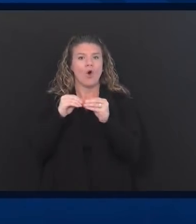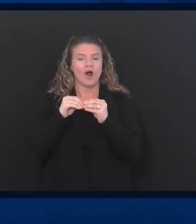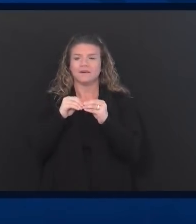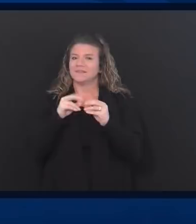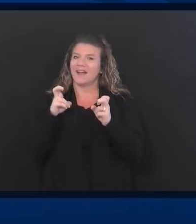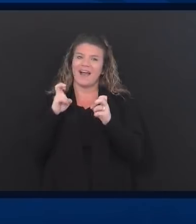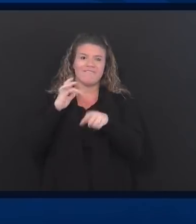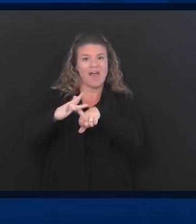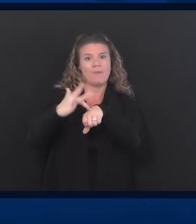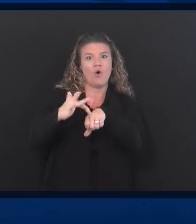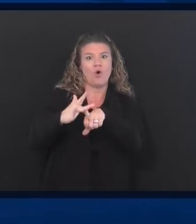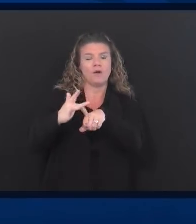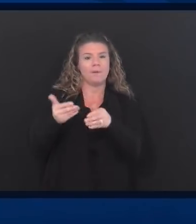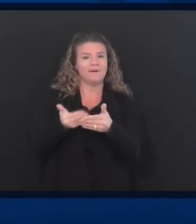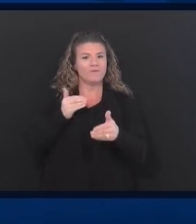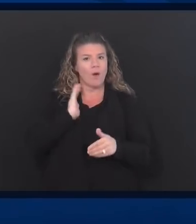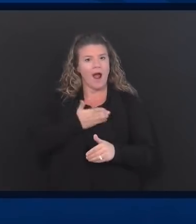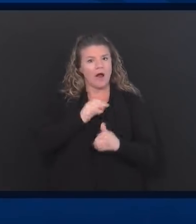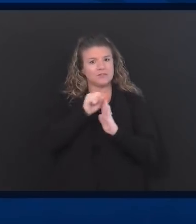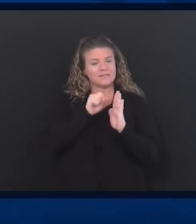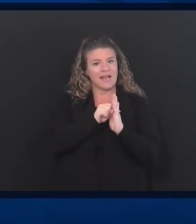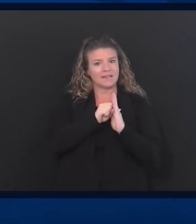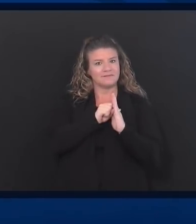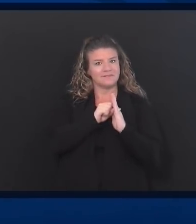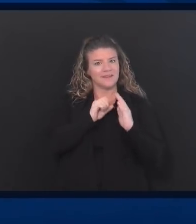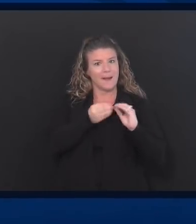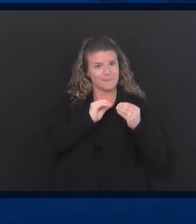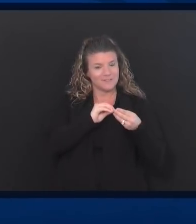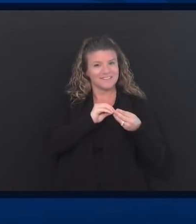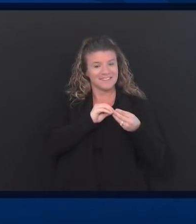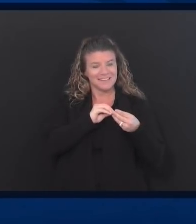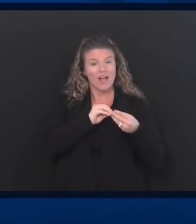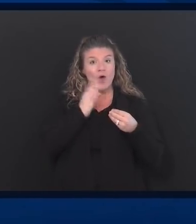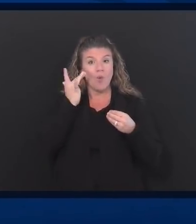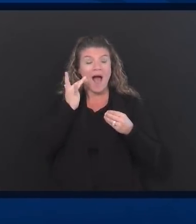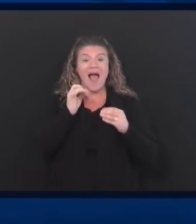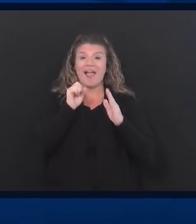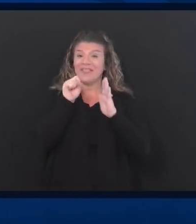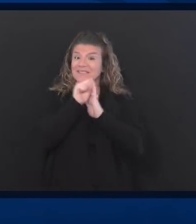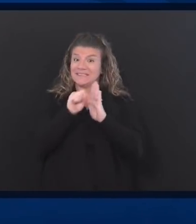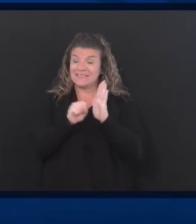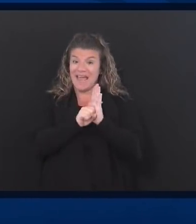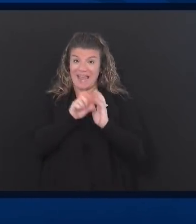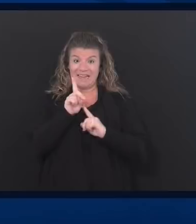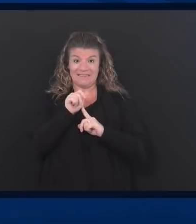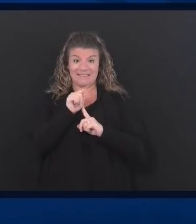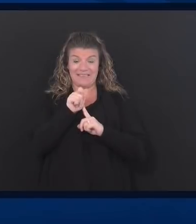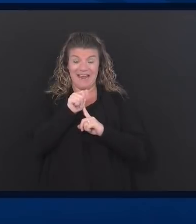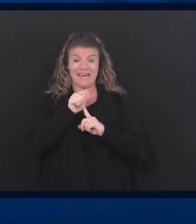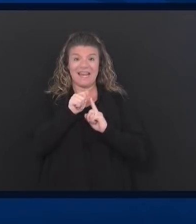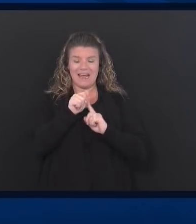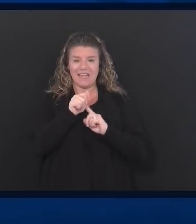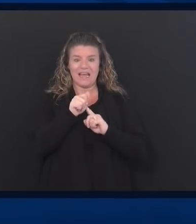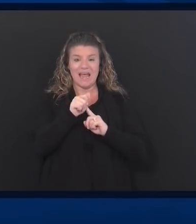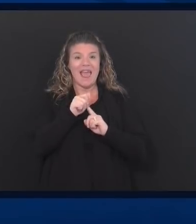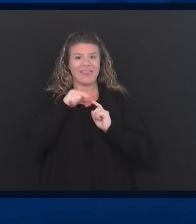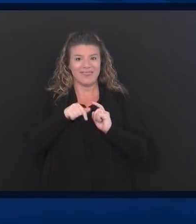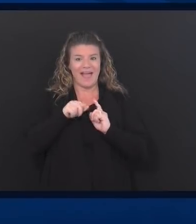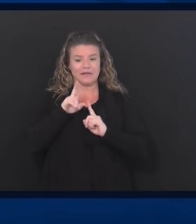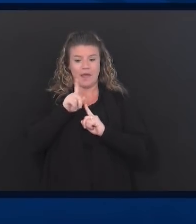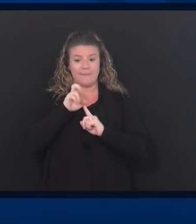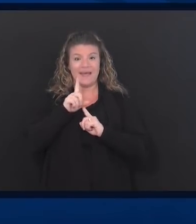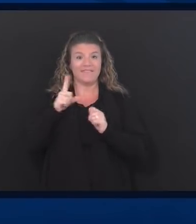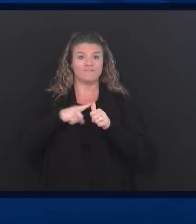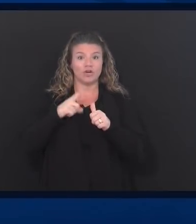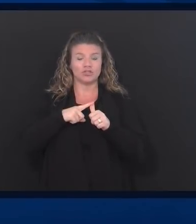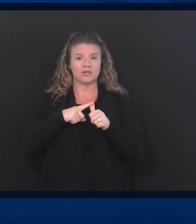available before the state. And the state will actually, you'll find the same, that the state data will be updated before the national data for West